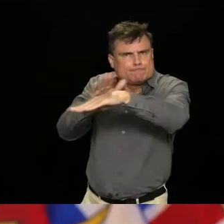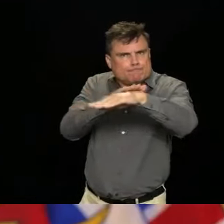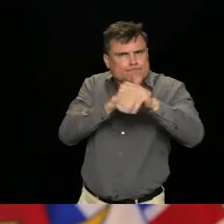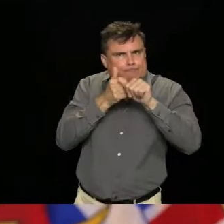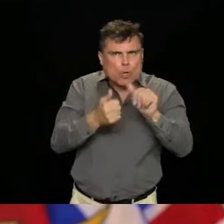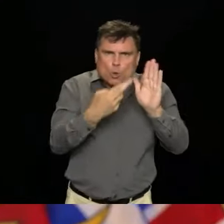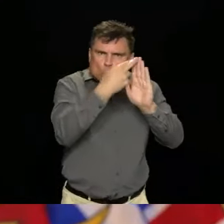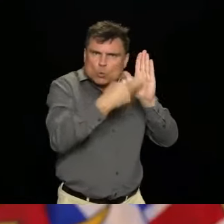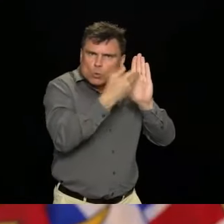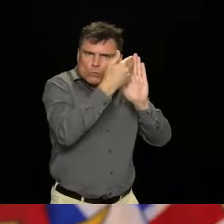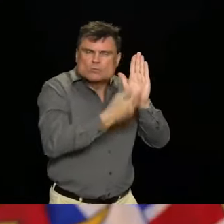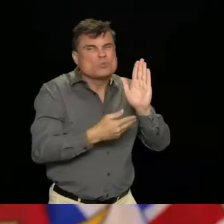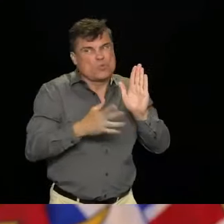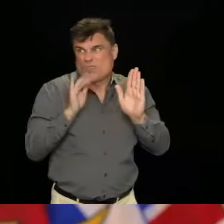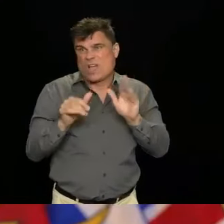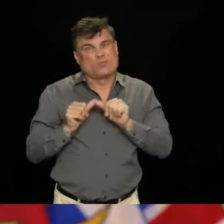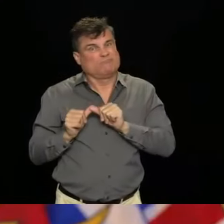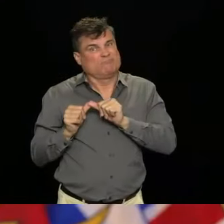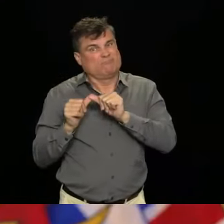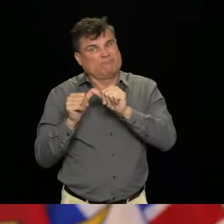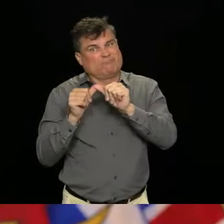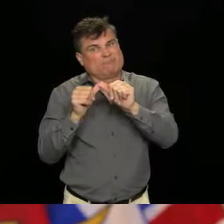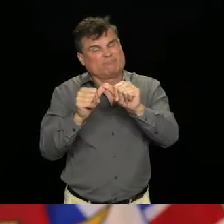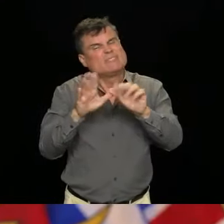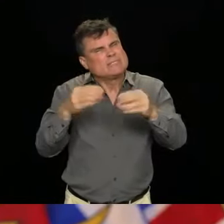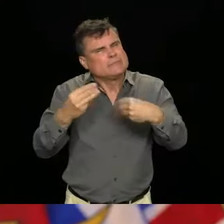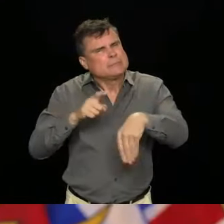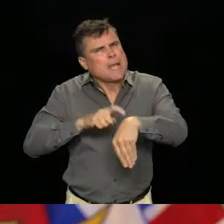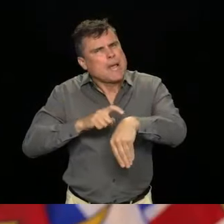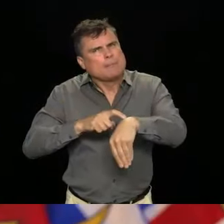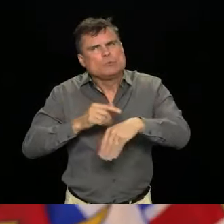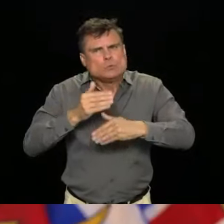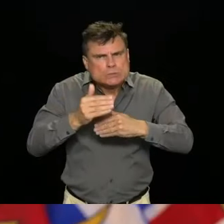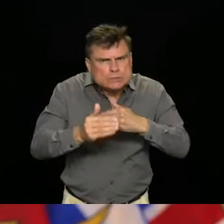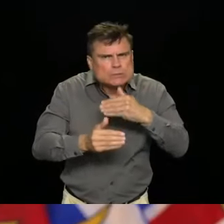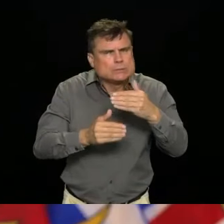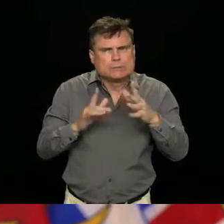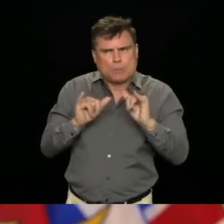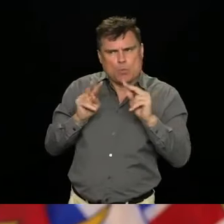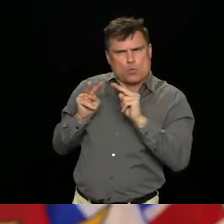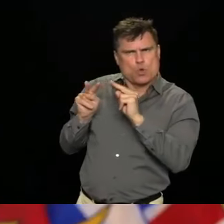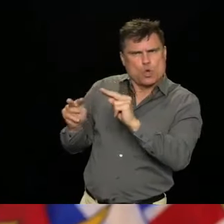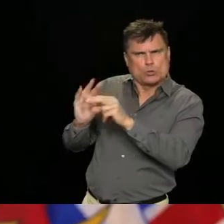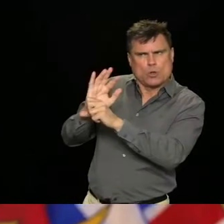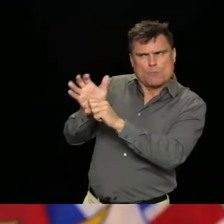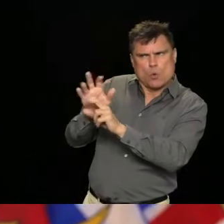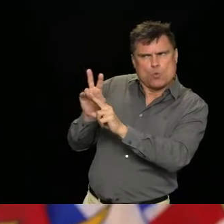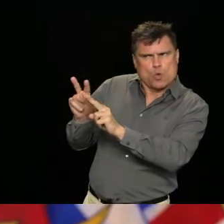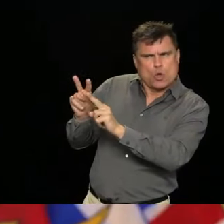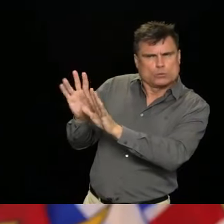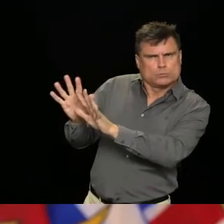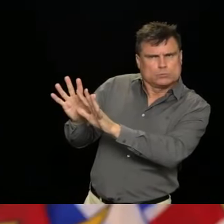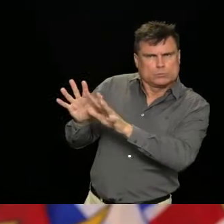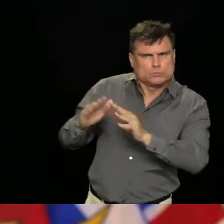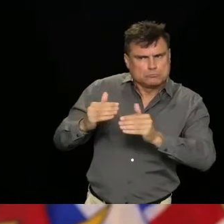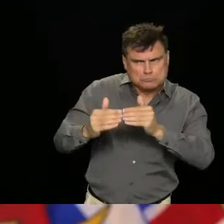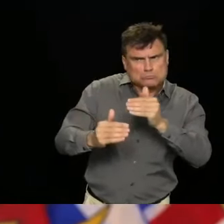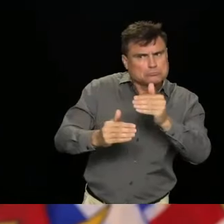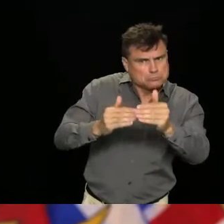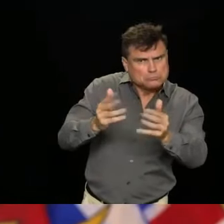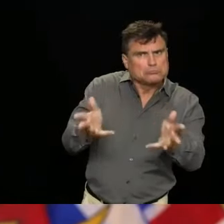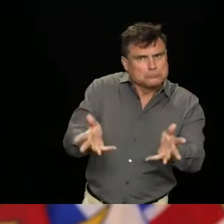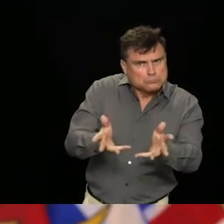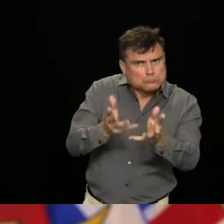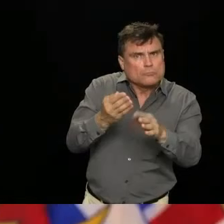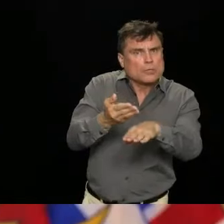that. And that will mean that it will take some time to be able to see the recovery happen, but, you know, making sure it's done properly, making sure